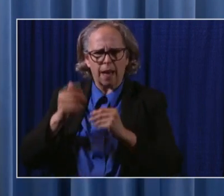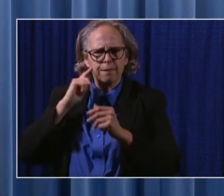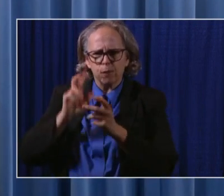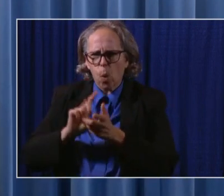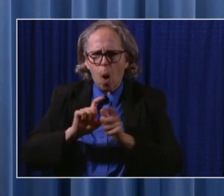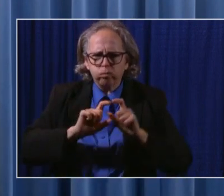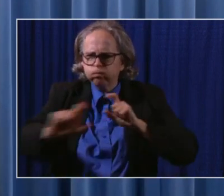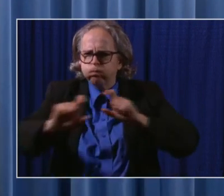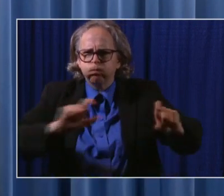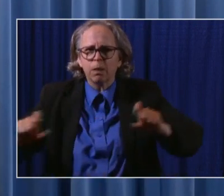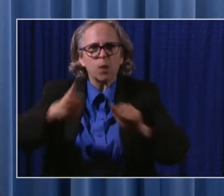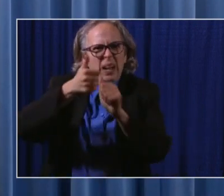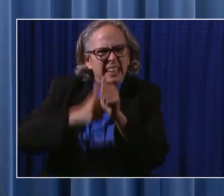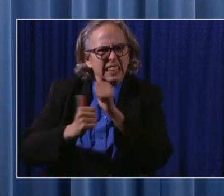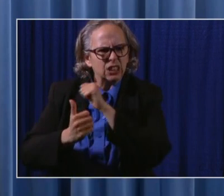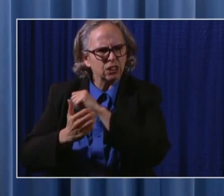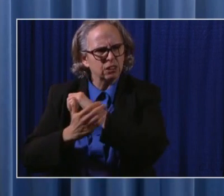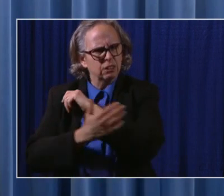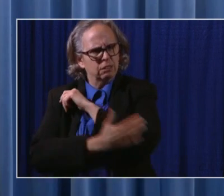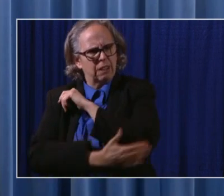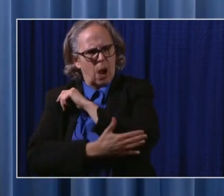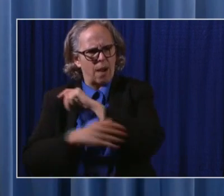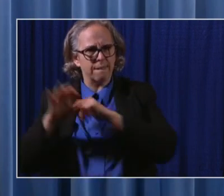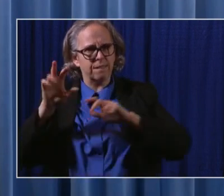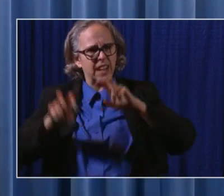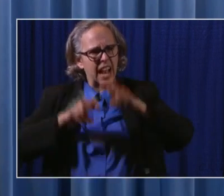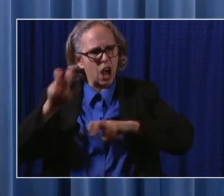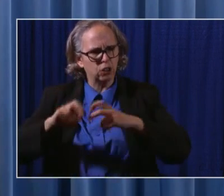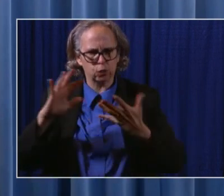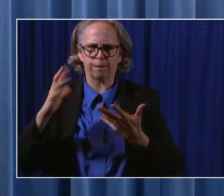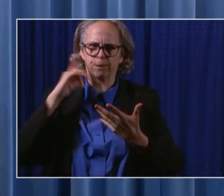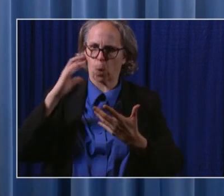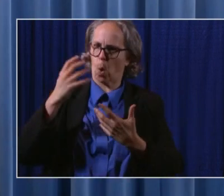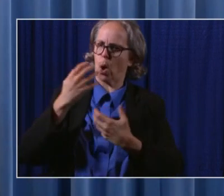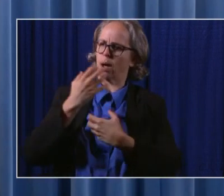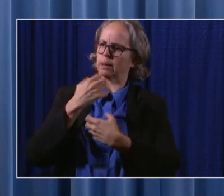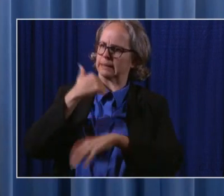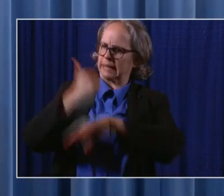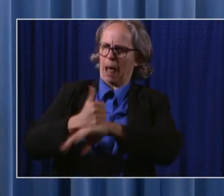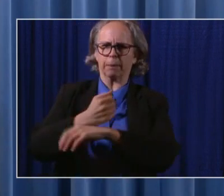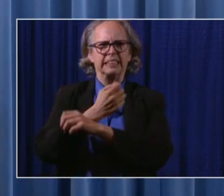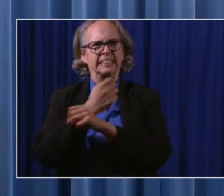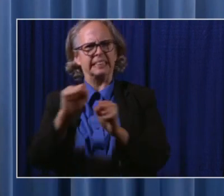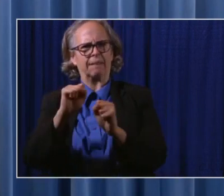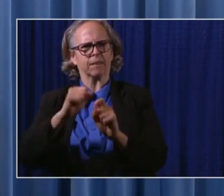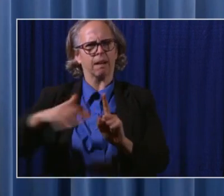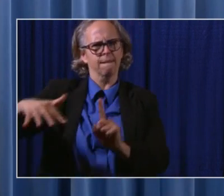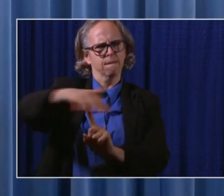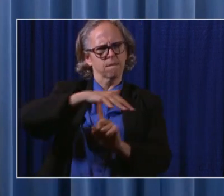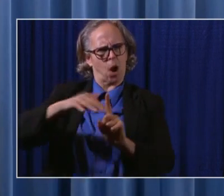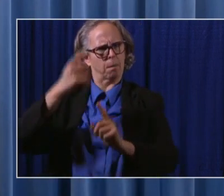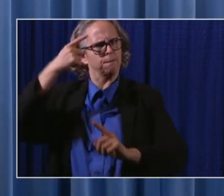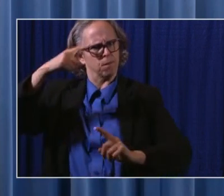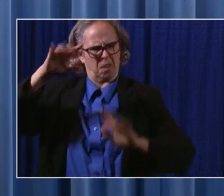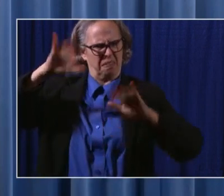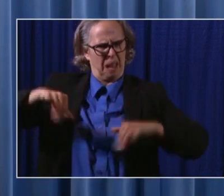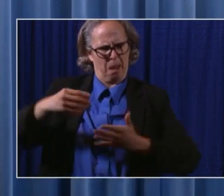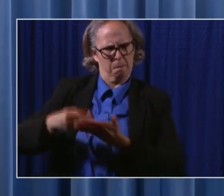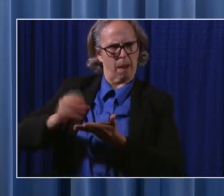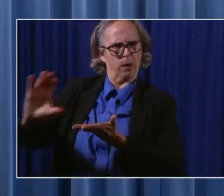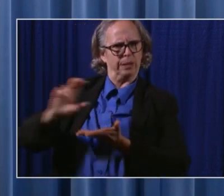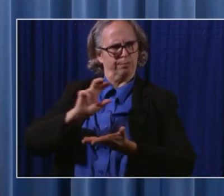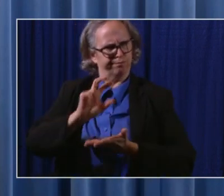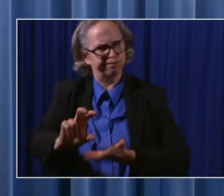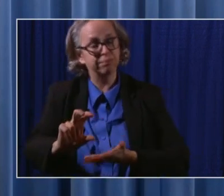a much safer fair. We have worked with the fairs. We have also worked